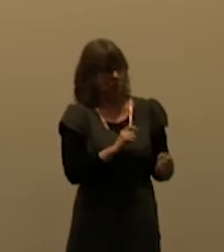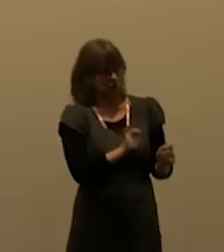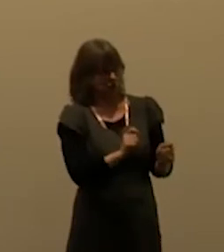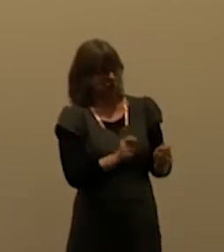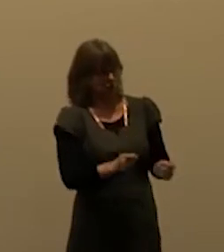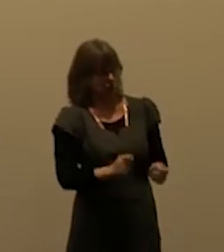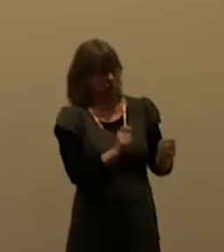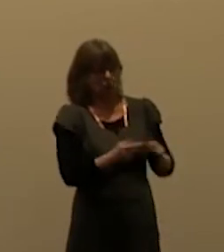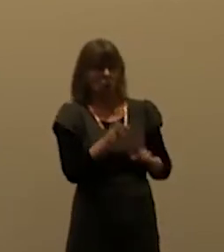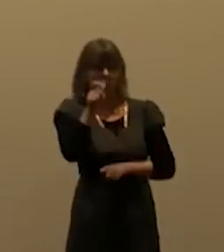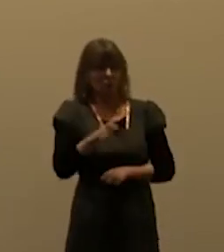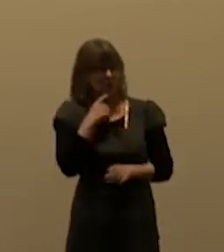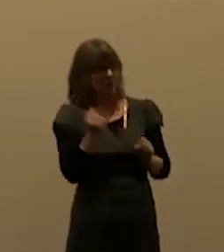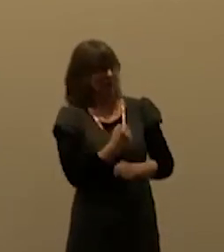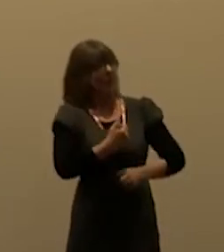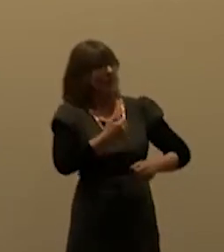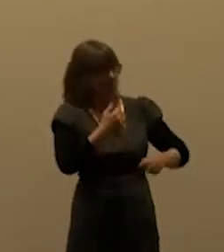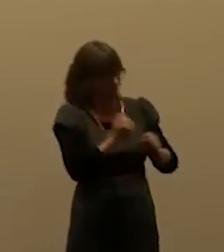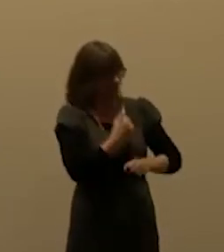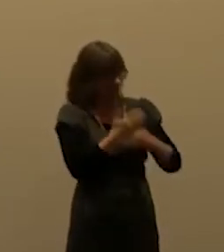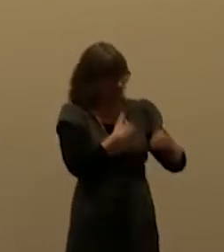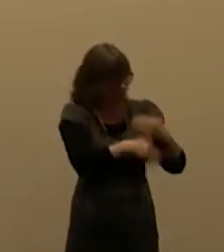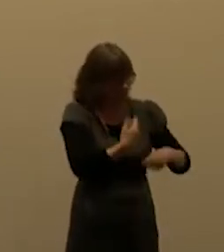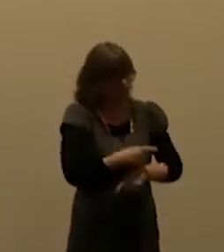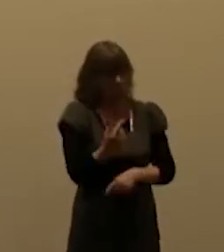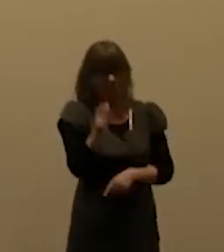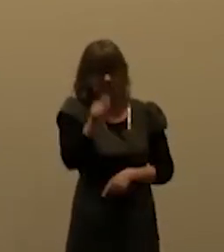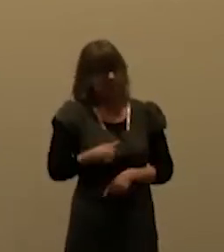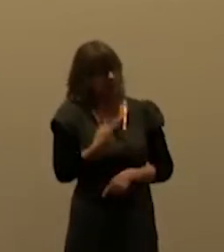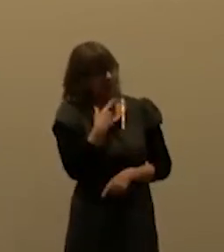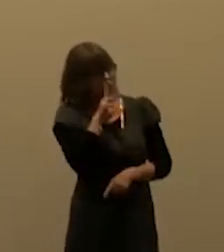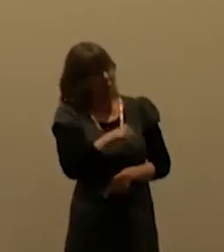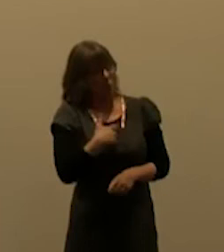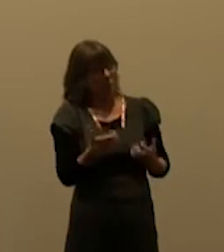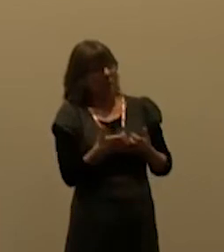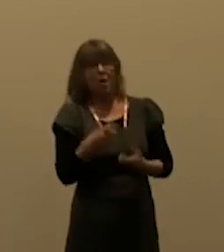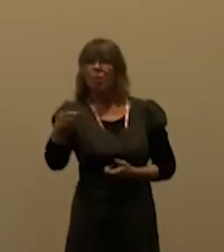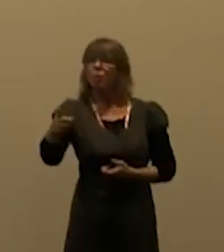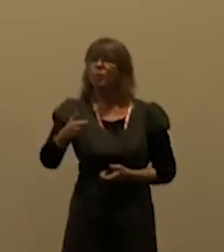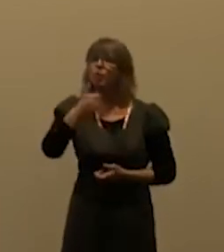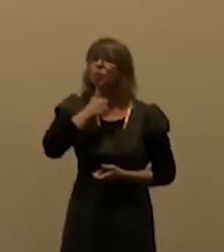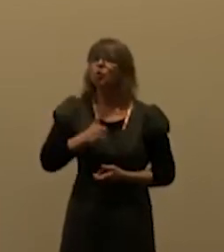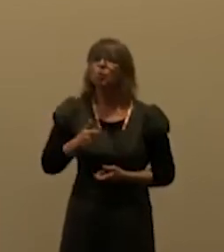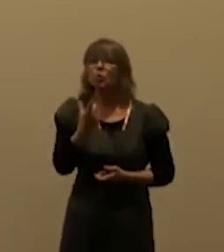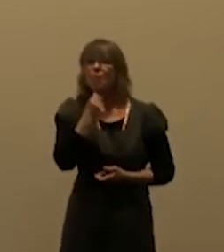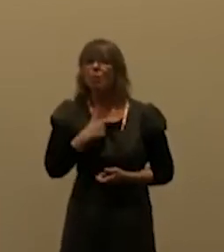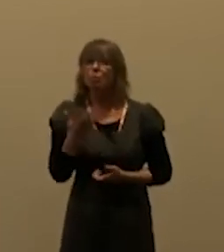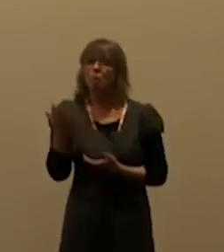this. One customer saying, yeah, do it, but most customers wouldn't. So Okay, well, Could you use the service principle to make changes.